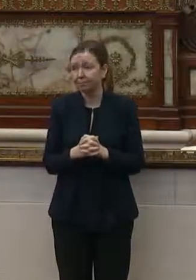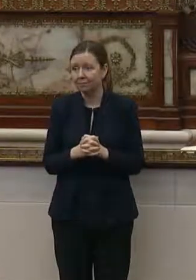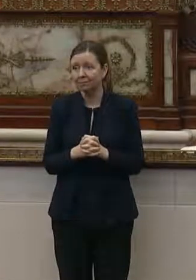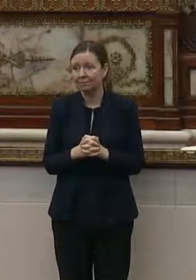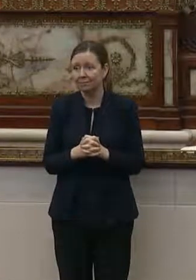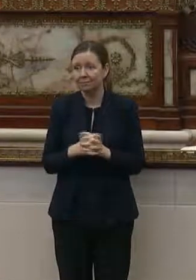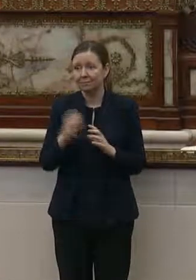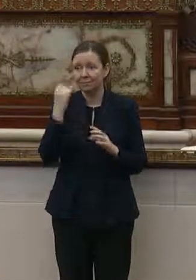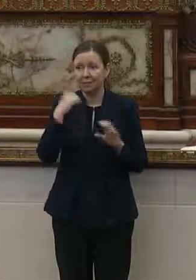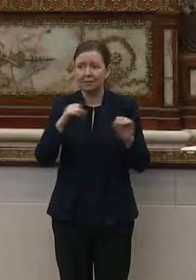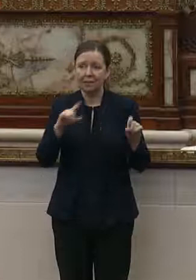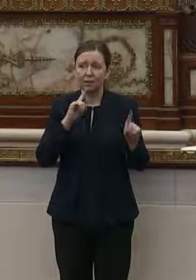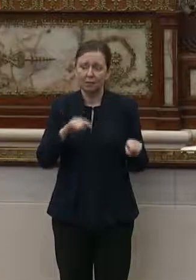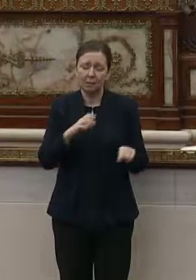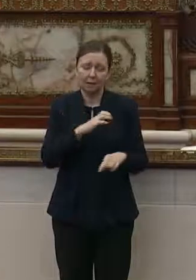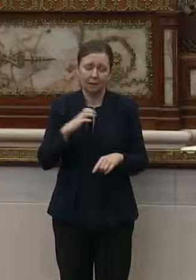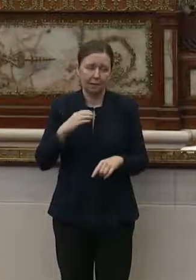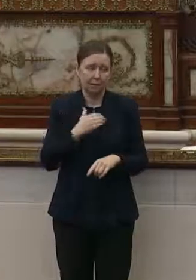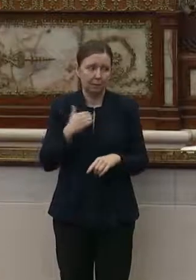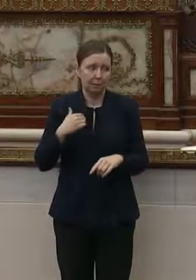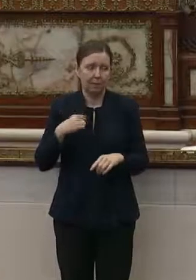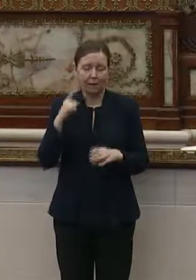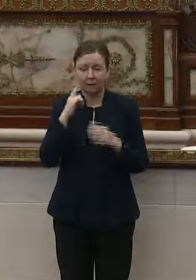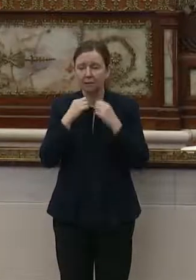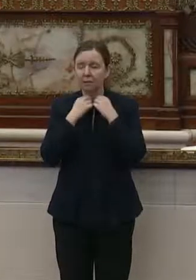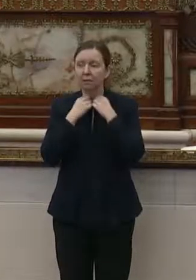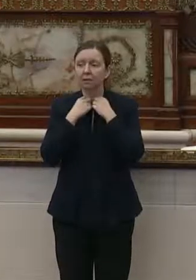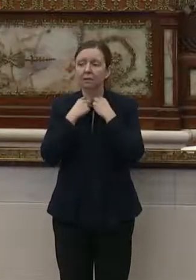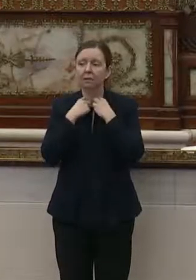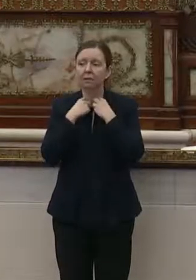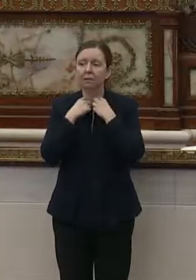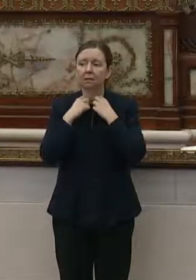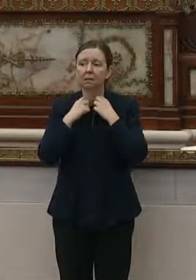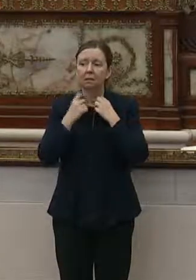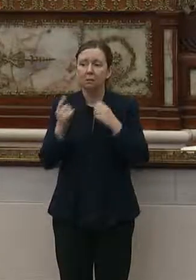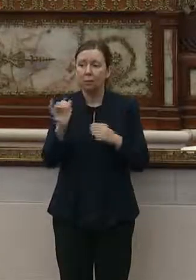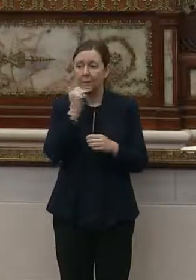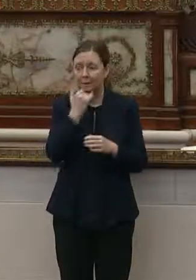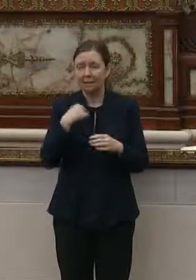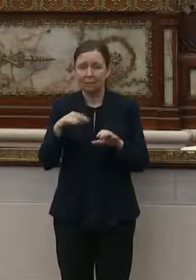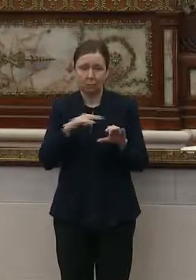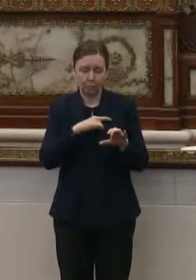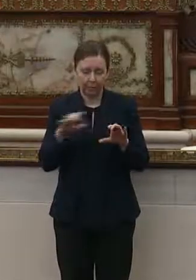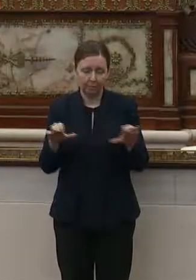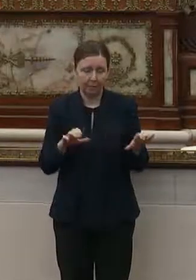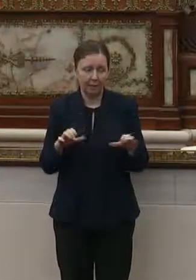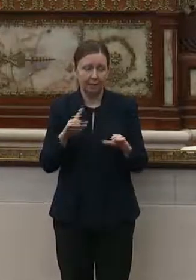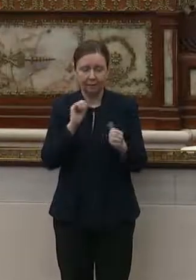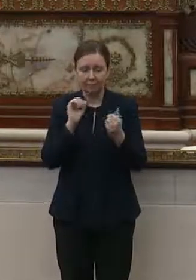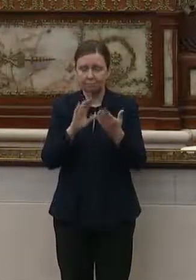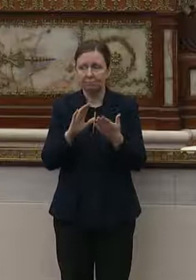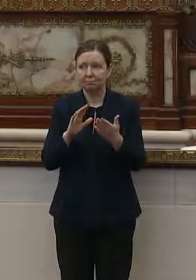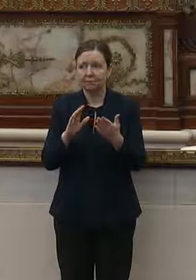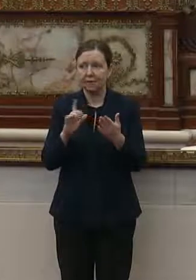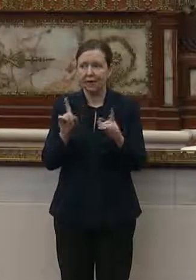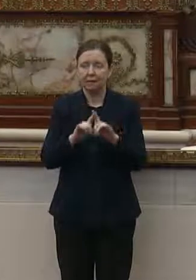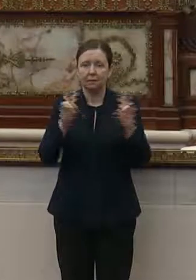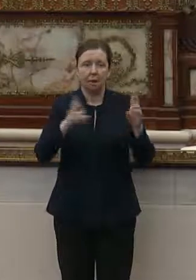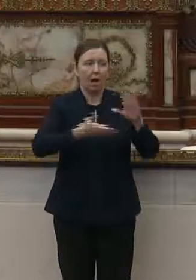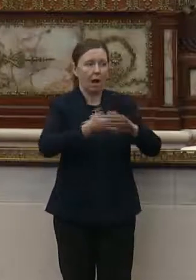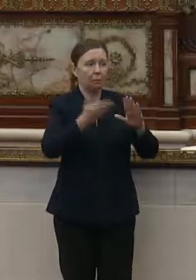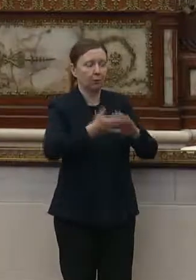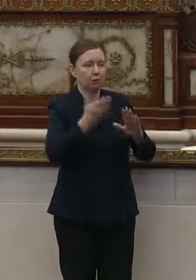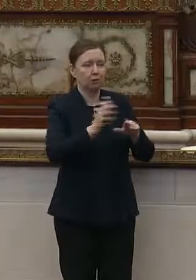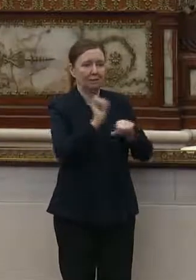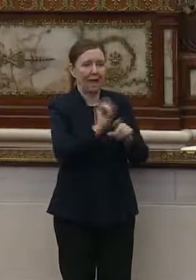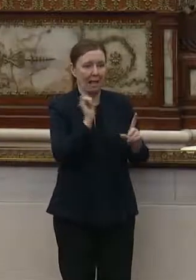I could just respond, Councilmember, I think one of the mistakes we've made is viewing this as mainly an operational